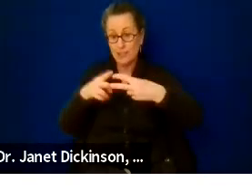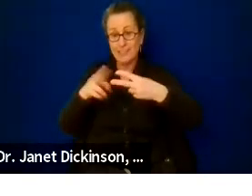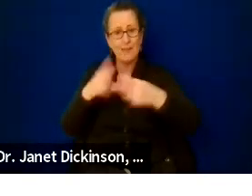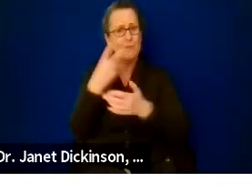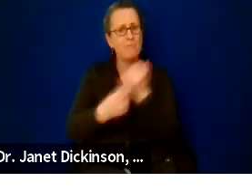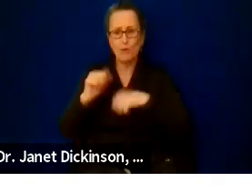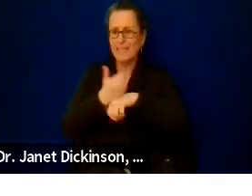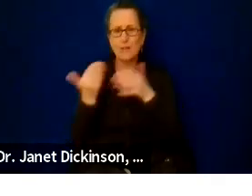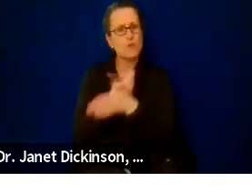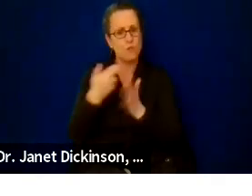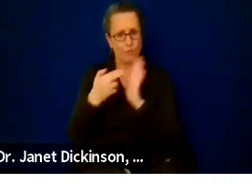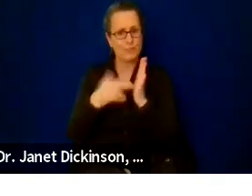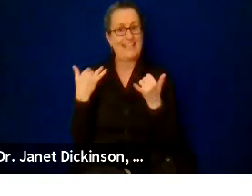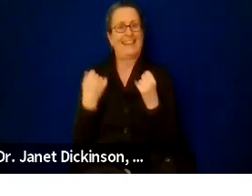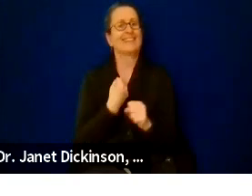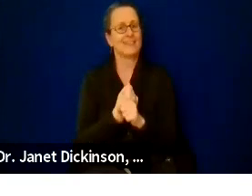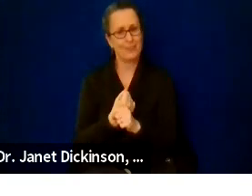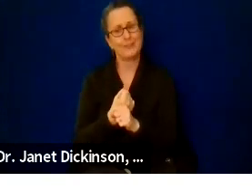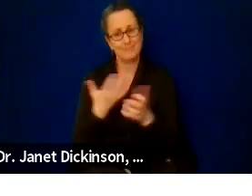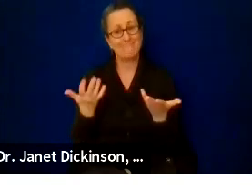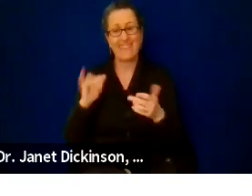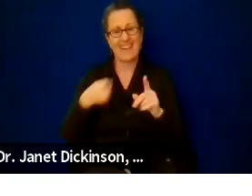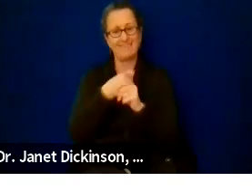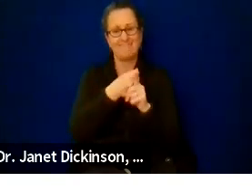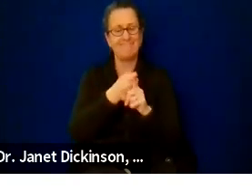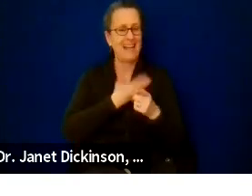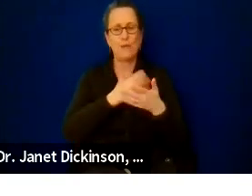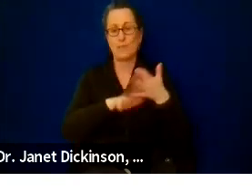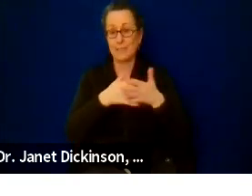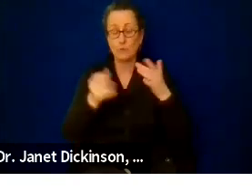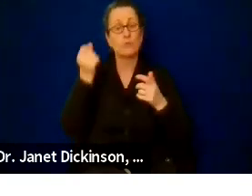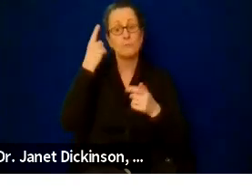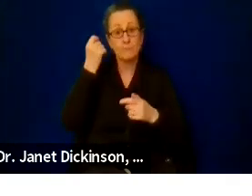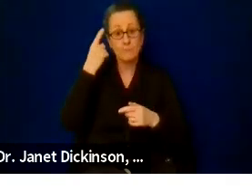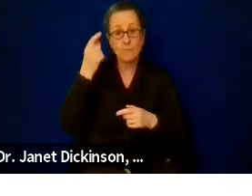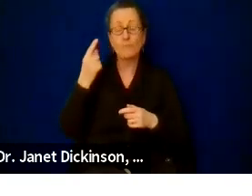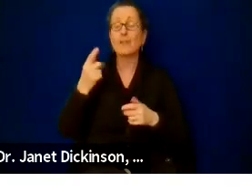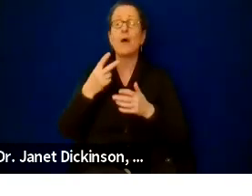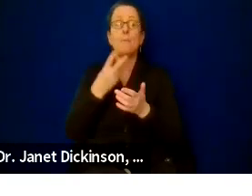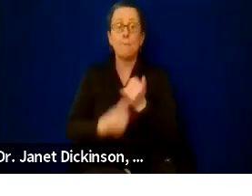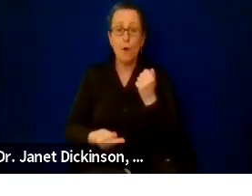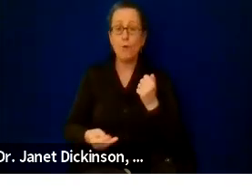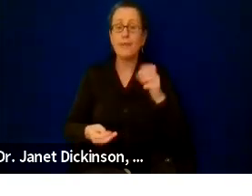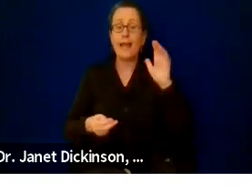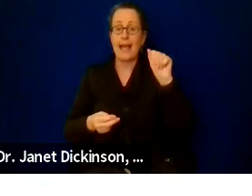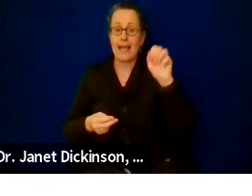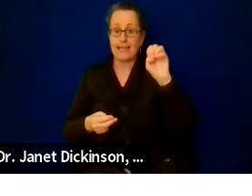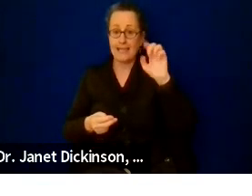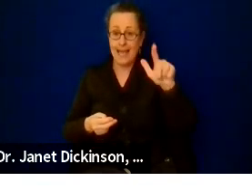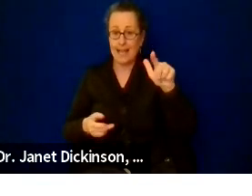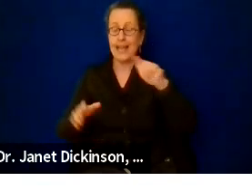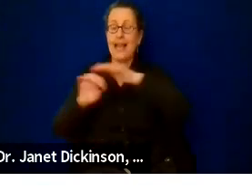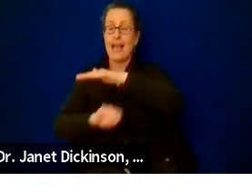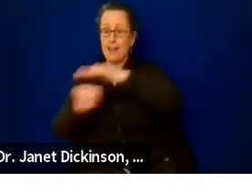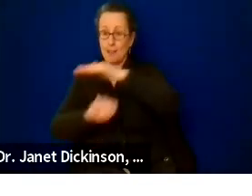are going to run from 8:30 to 2:55. We do understand that some of you have children at more